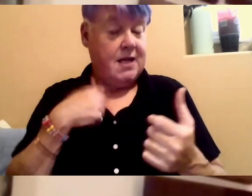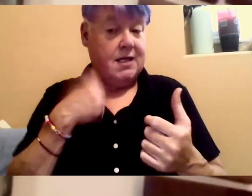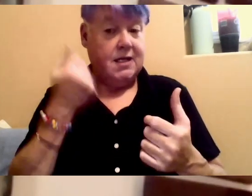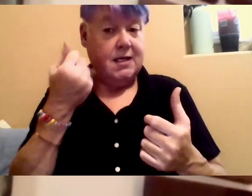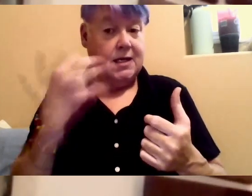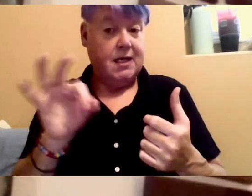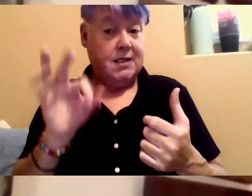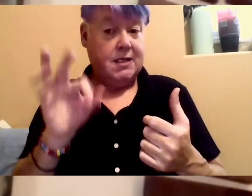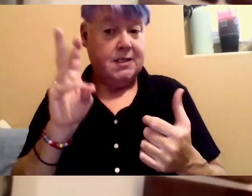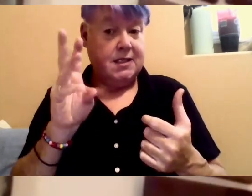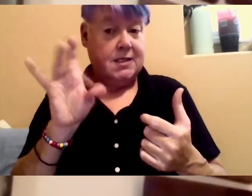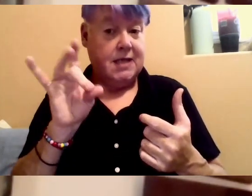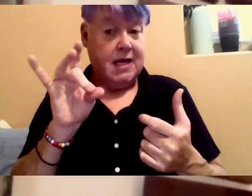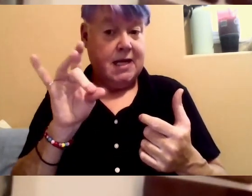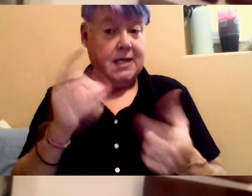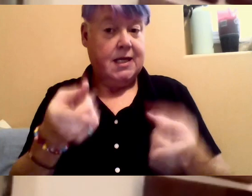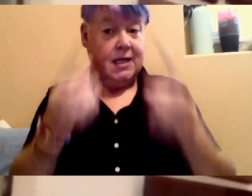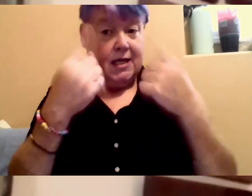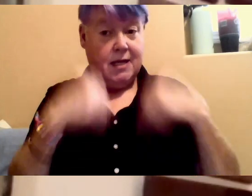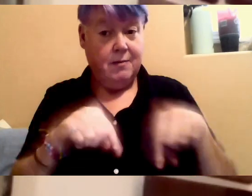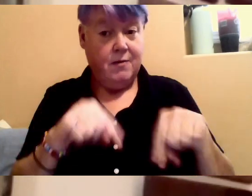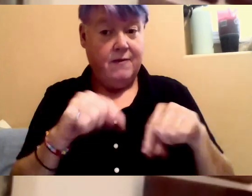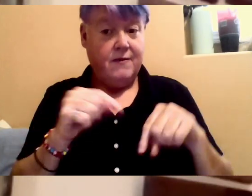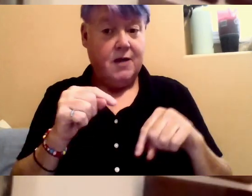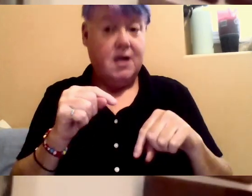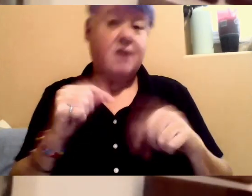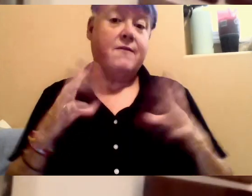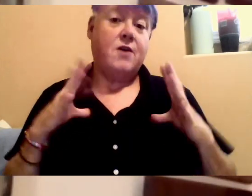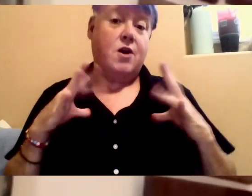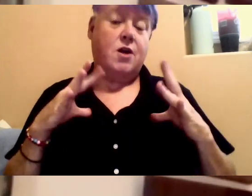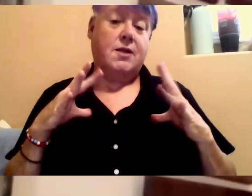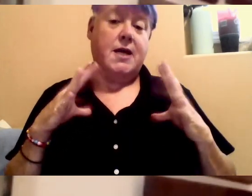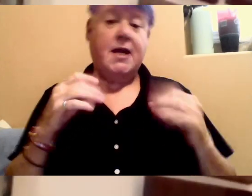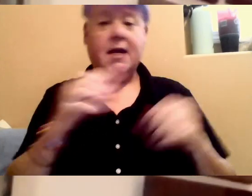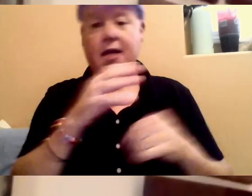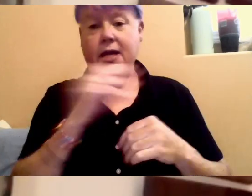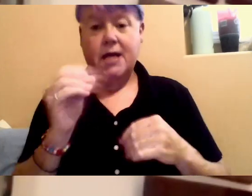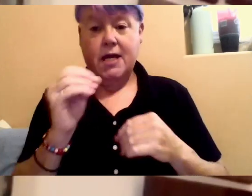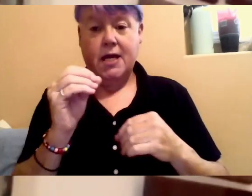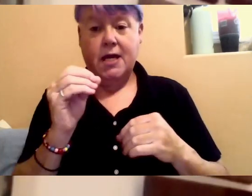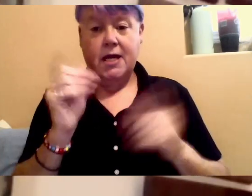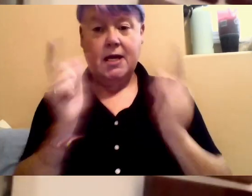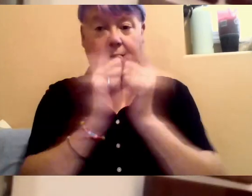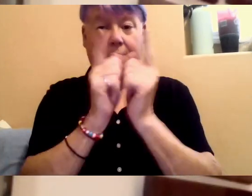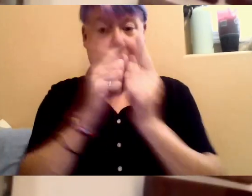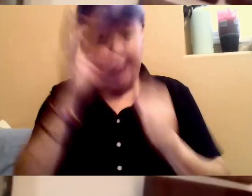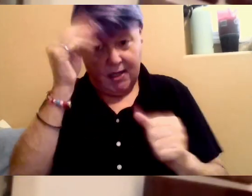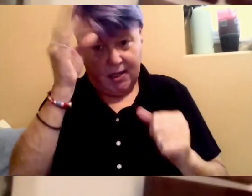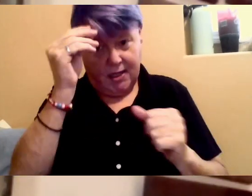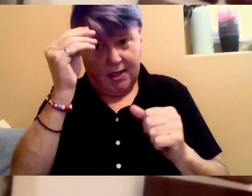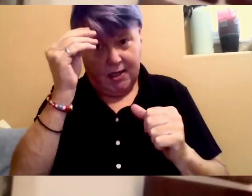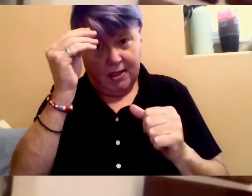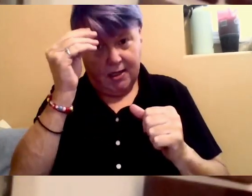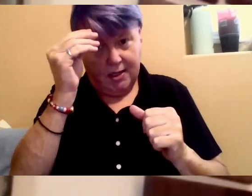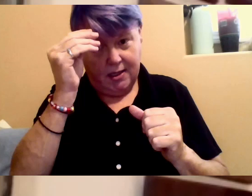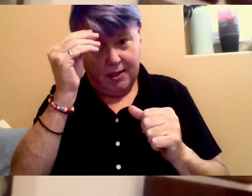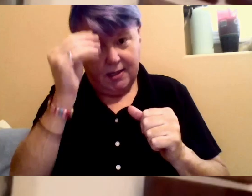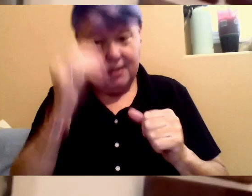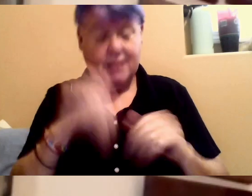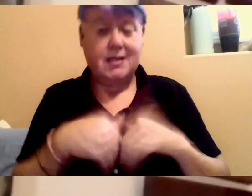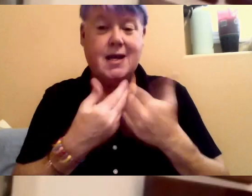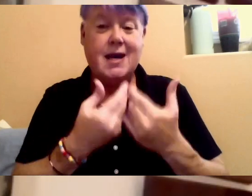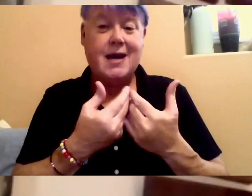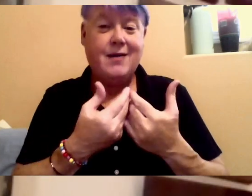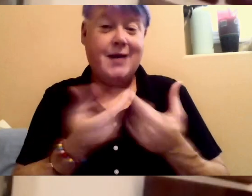and I came over here for a holiday and met a guy, that's how it goes.